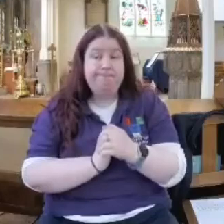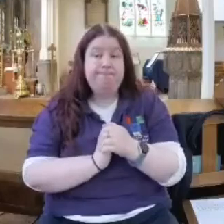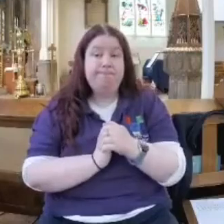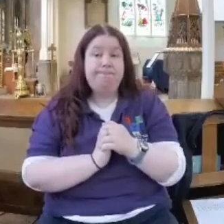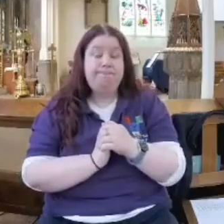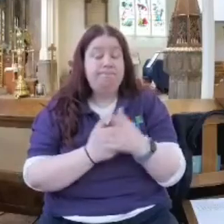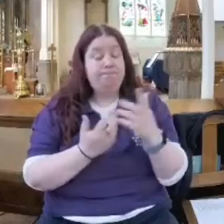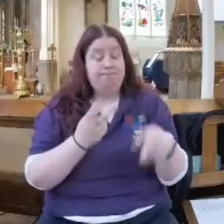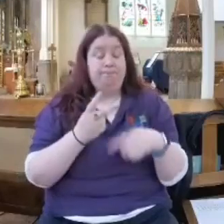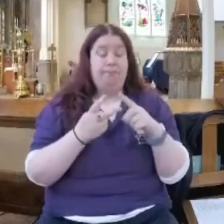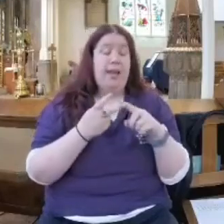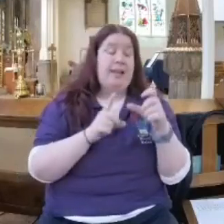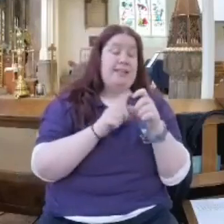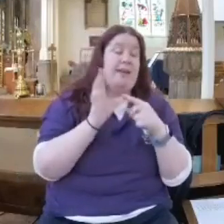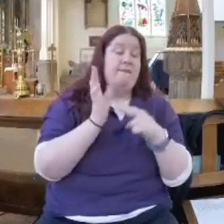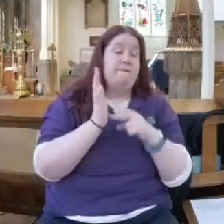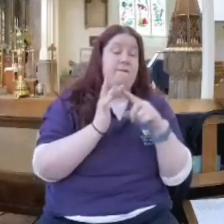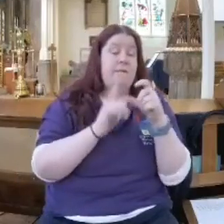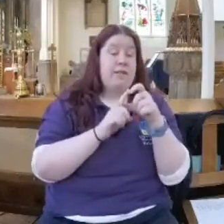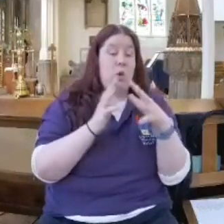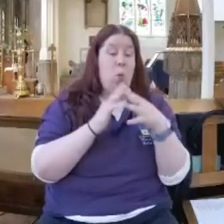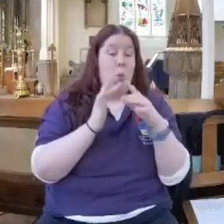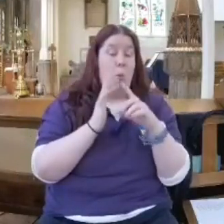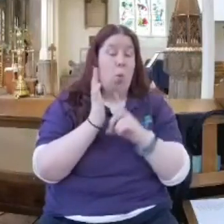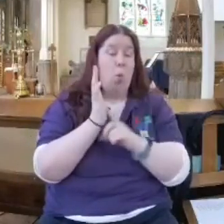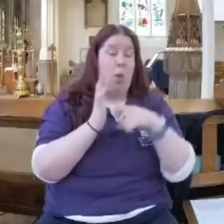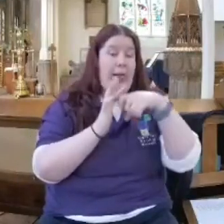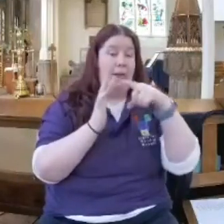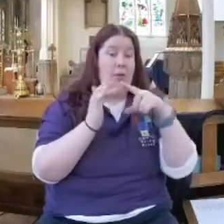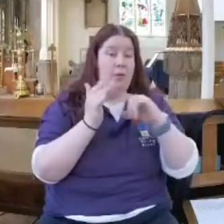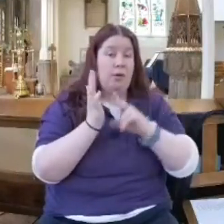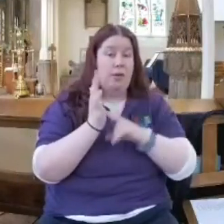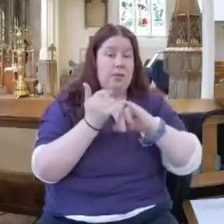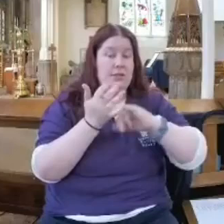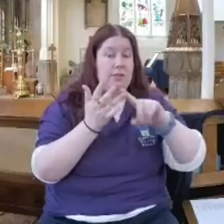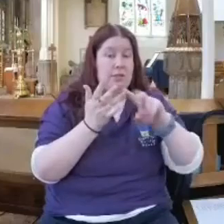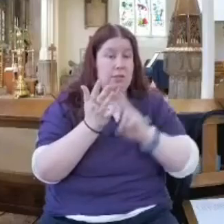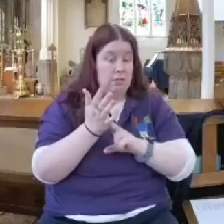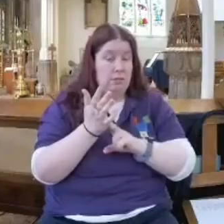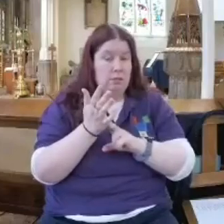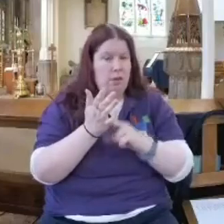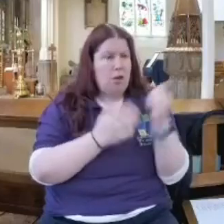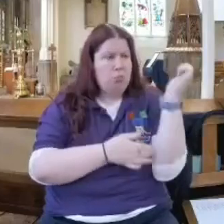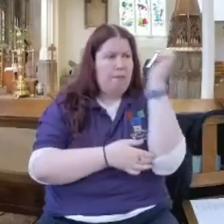I'll mention David Wilkinson. His titles include both Reverend and